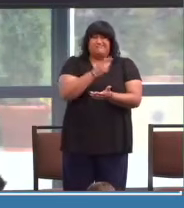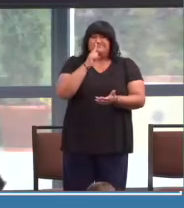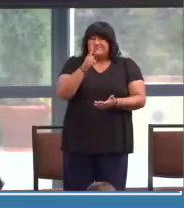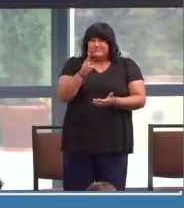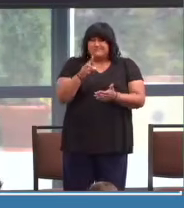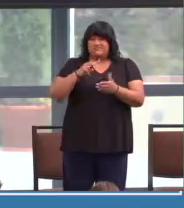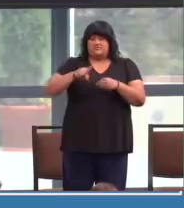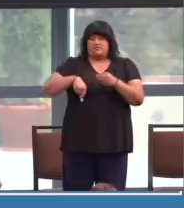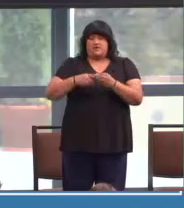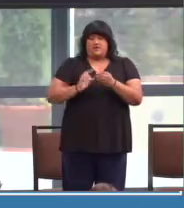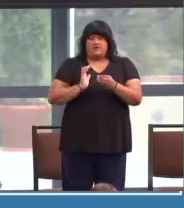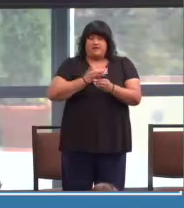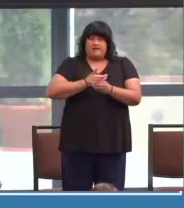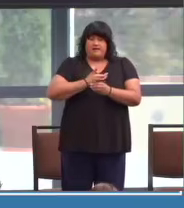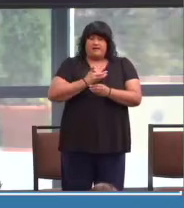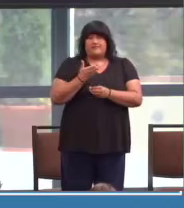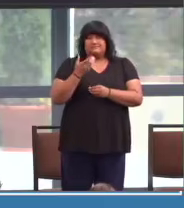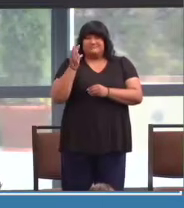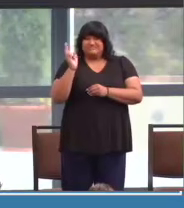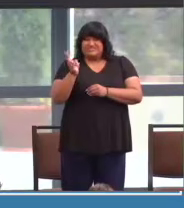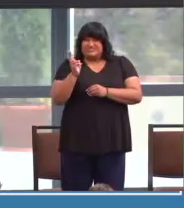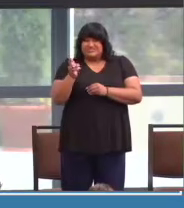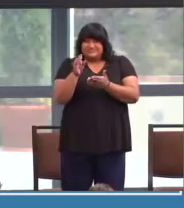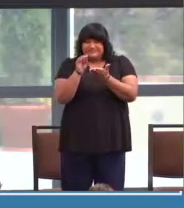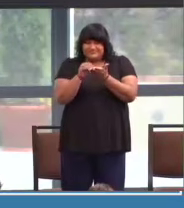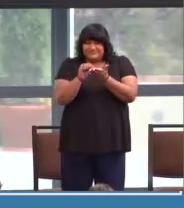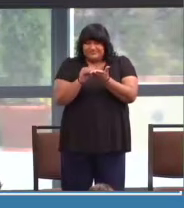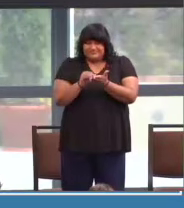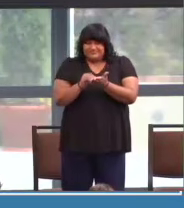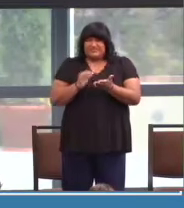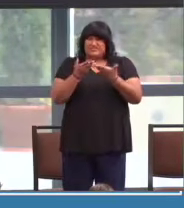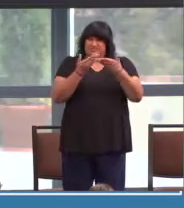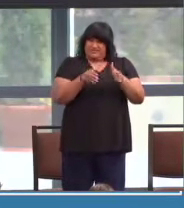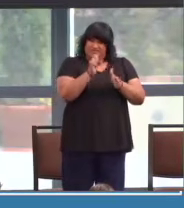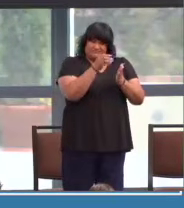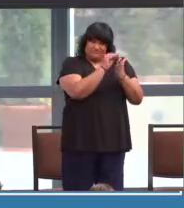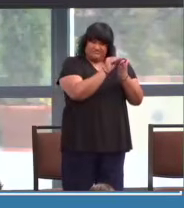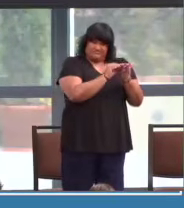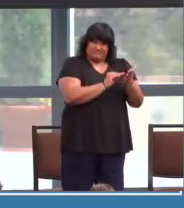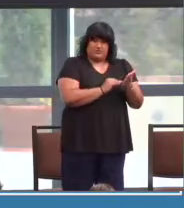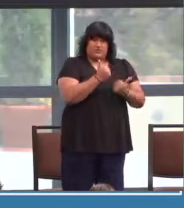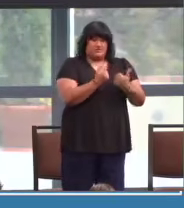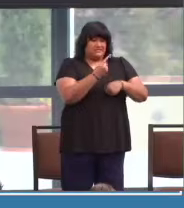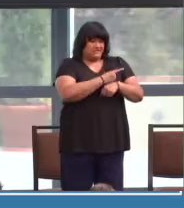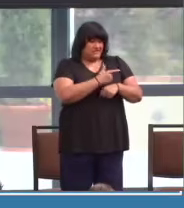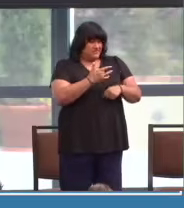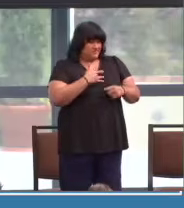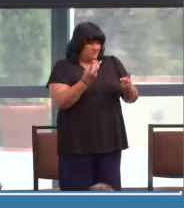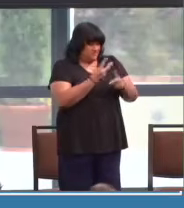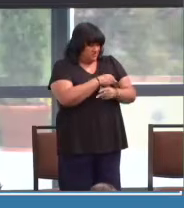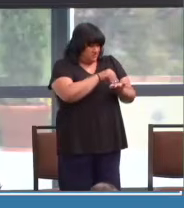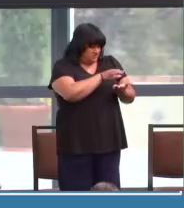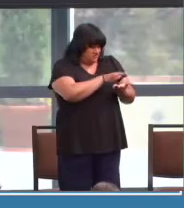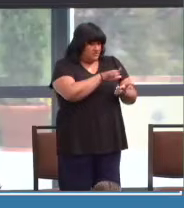taking. I would start a food journal and start a journal of your symptoms overall and document what days you feel terrible and maybe